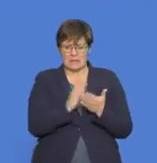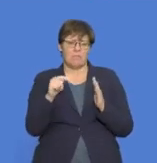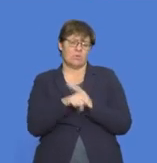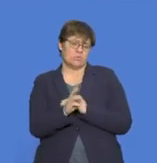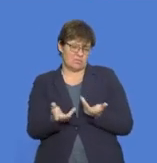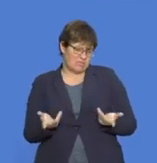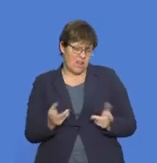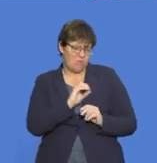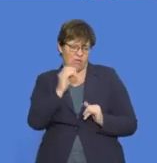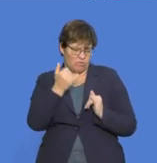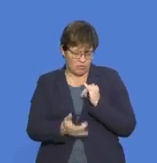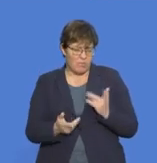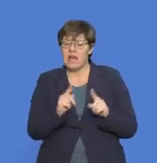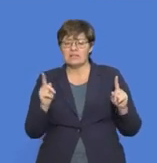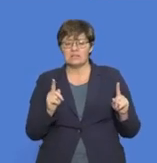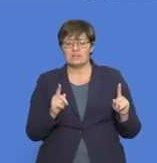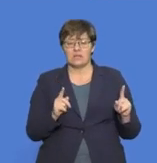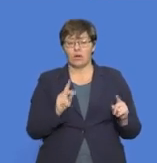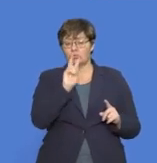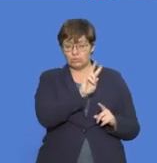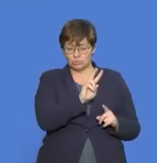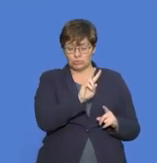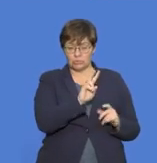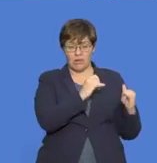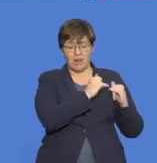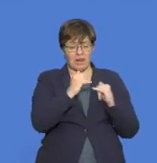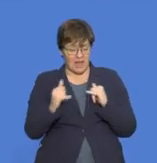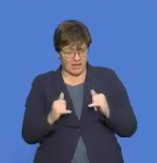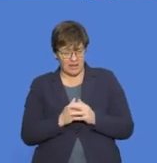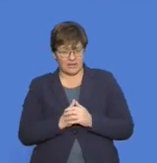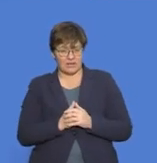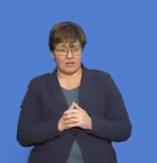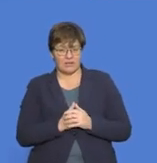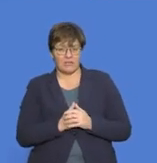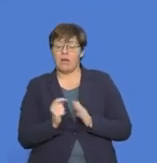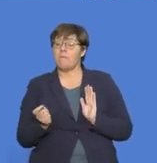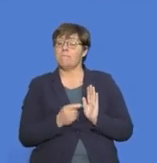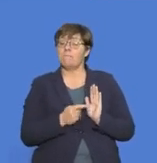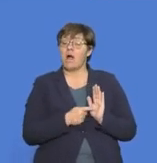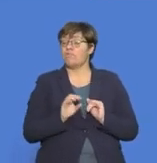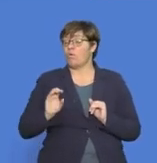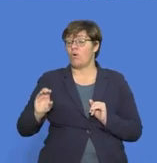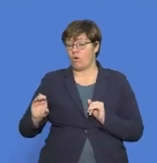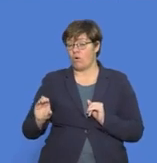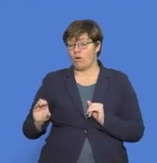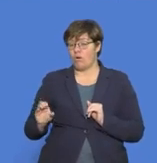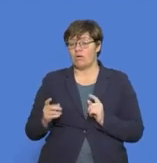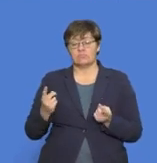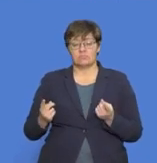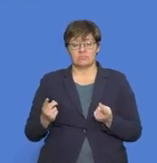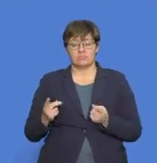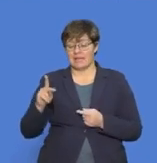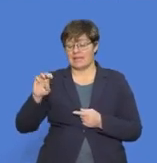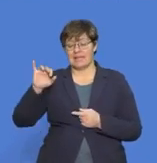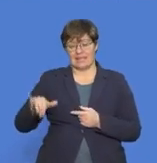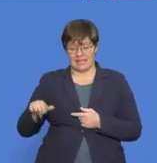And in this case, because it's two line graphs, you're often also given a mark for either putting